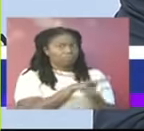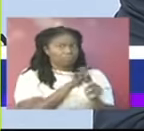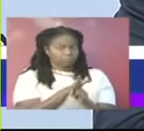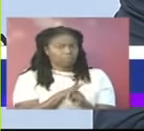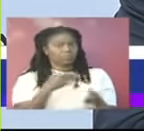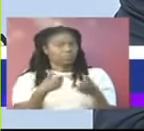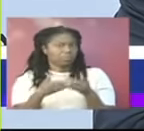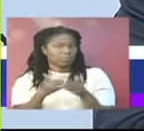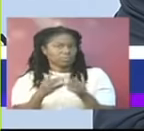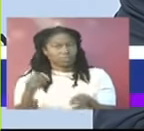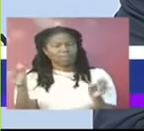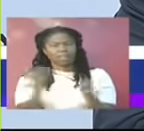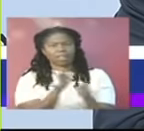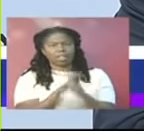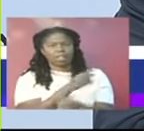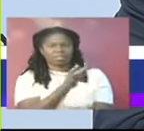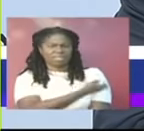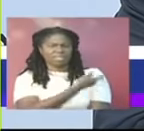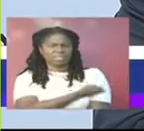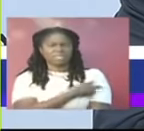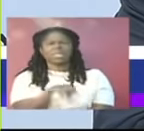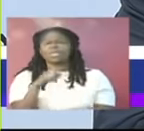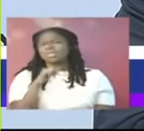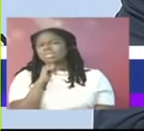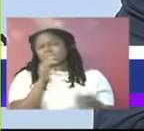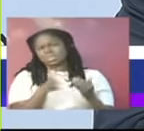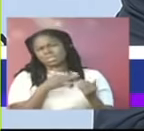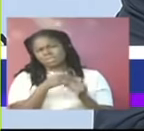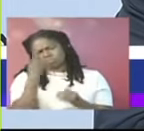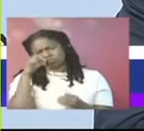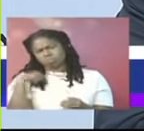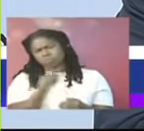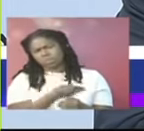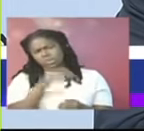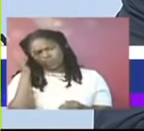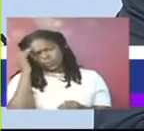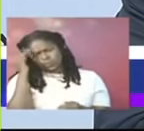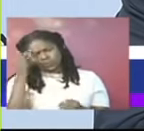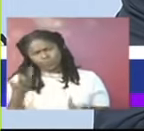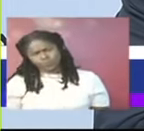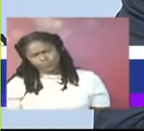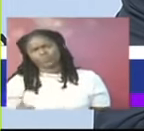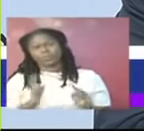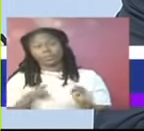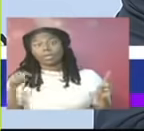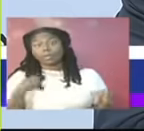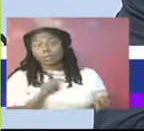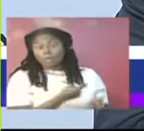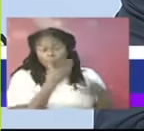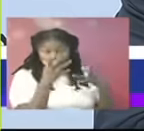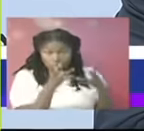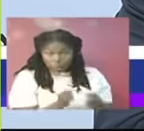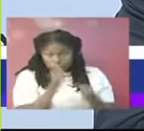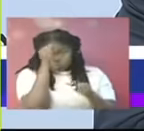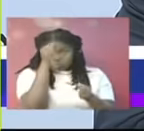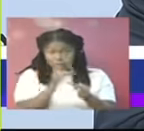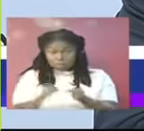something that we really have an easy way of tracking. Nonetheless, what we do want to remind the population of is the fact that